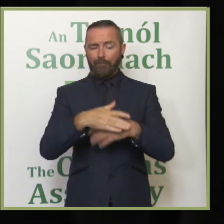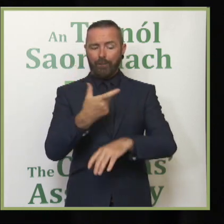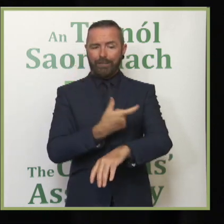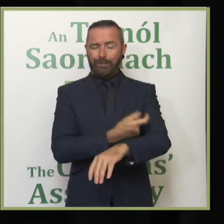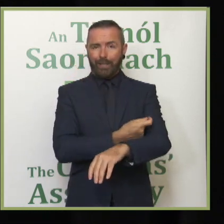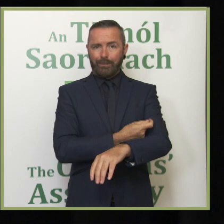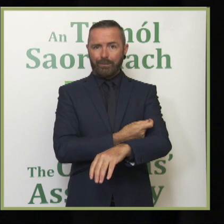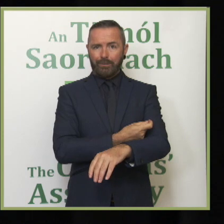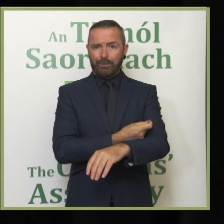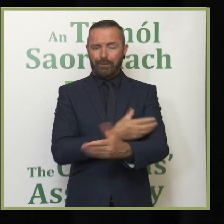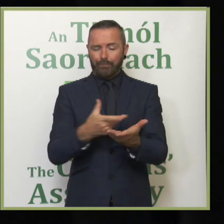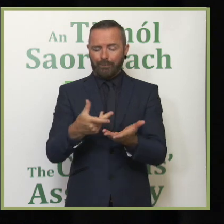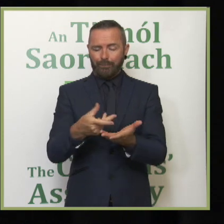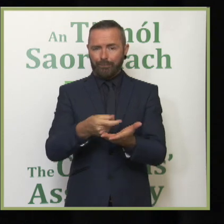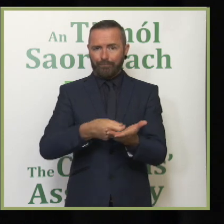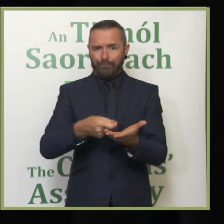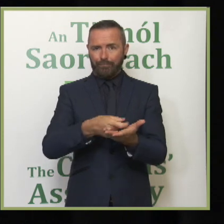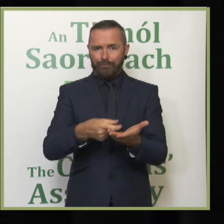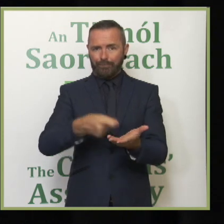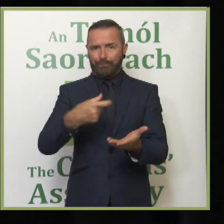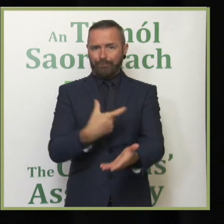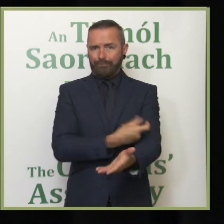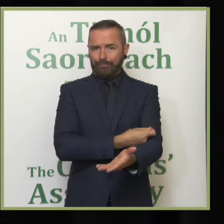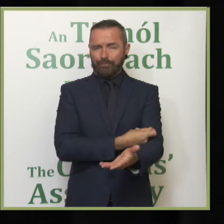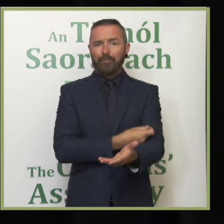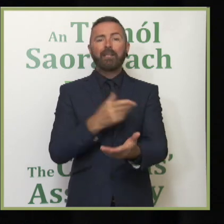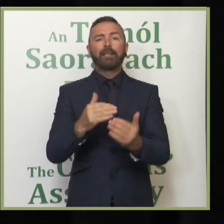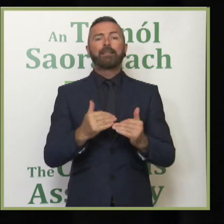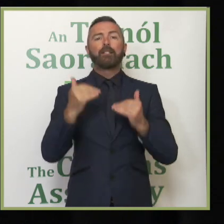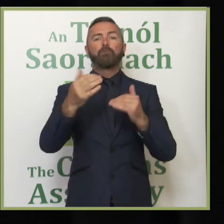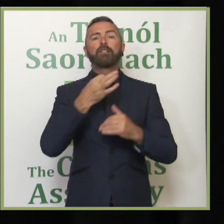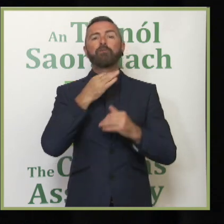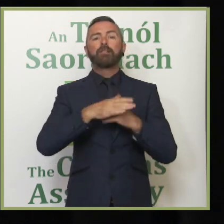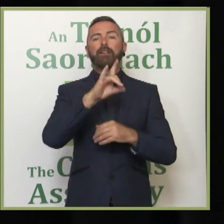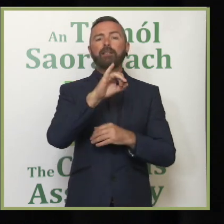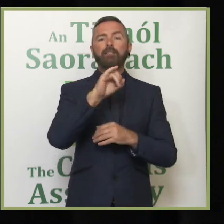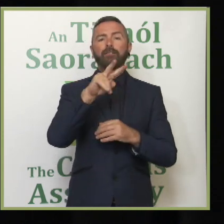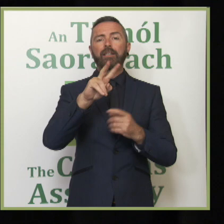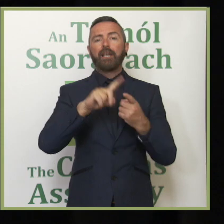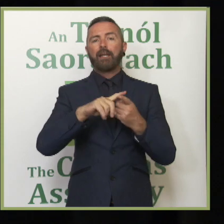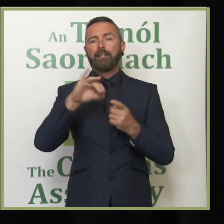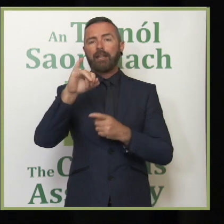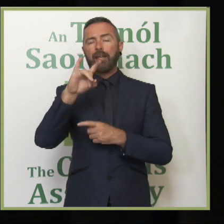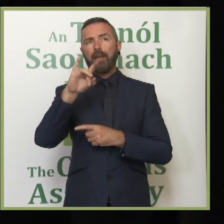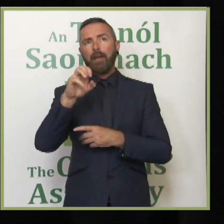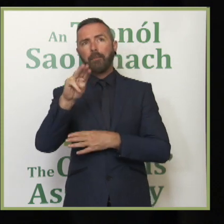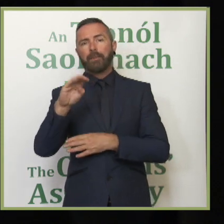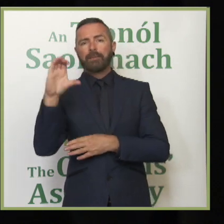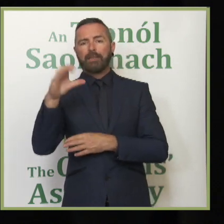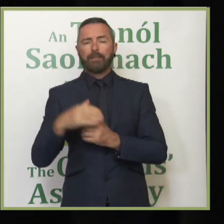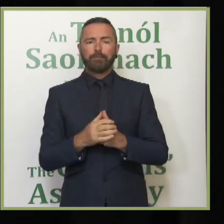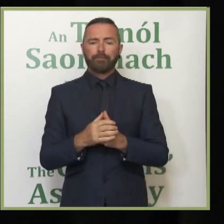of HIV and the hepatitis C virus, as well as other problems. Similar dynamics at play